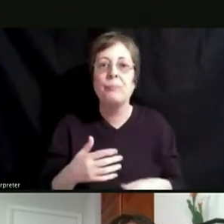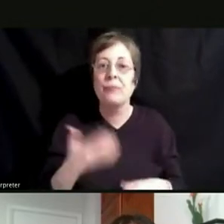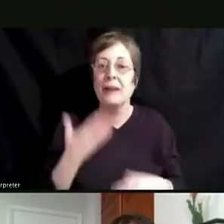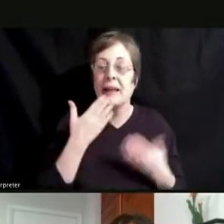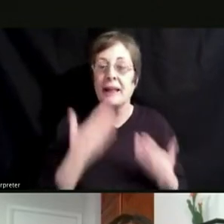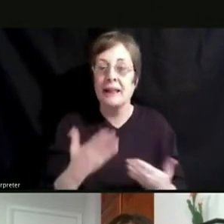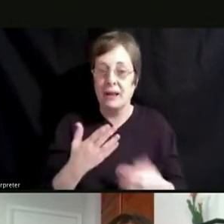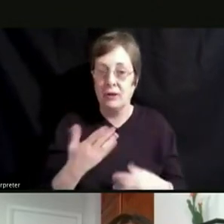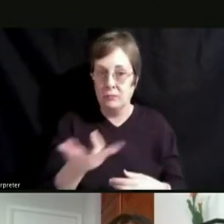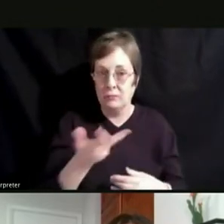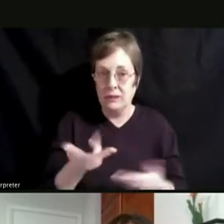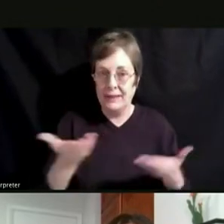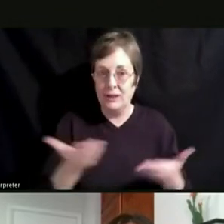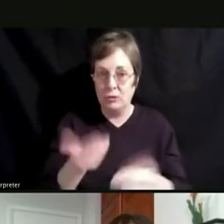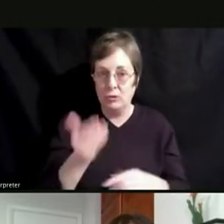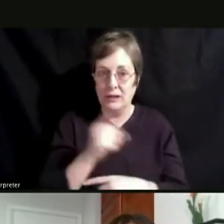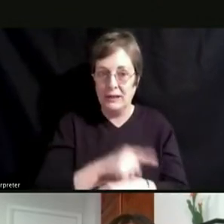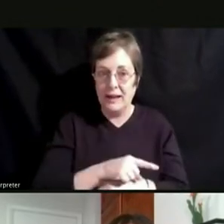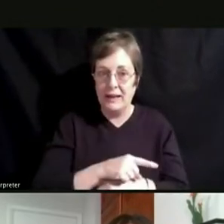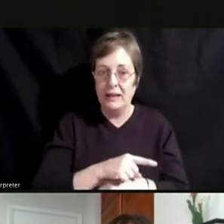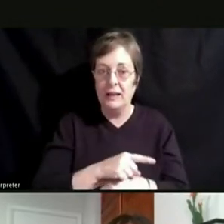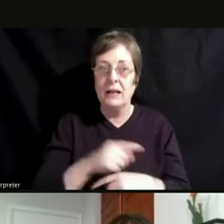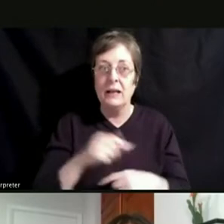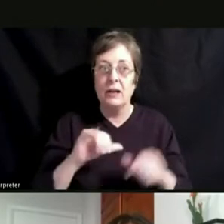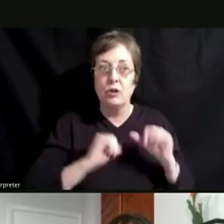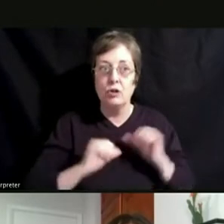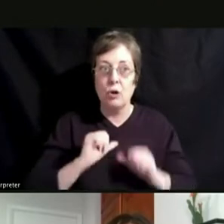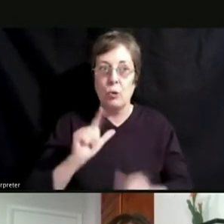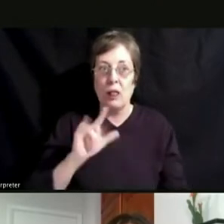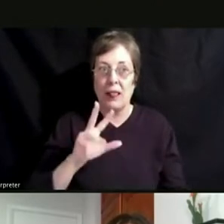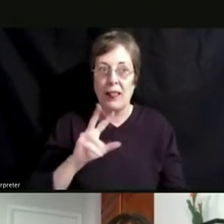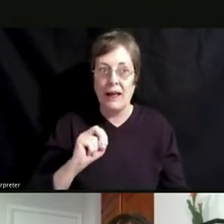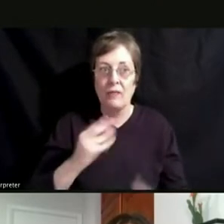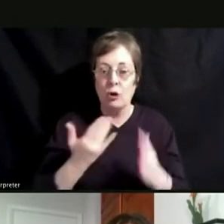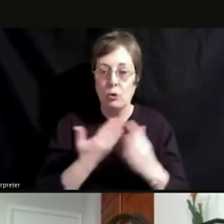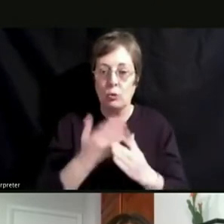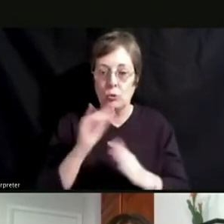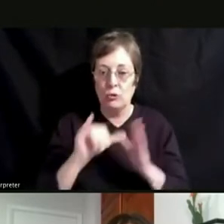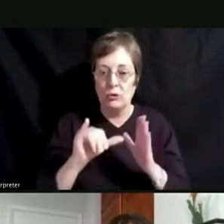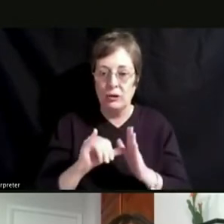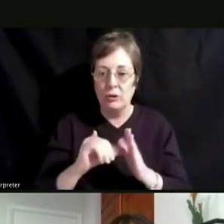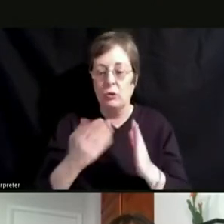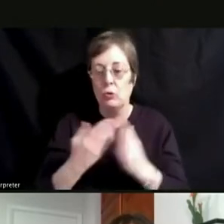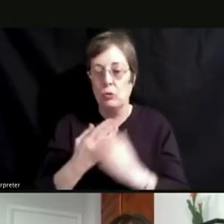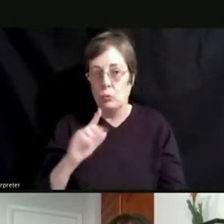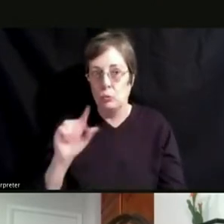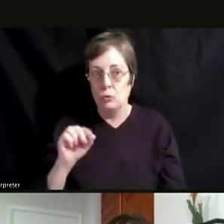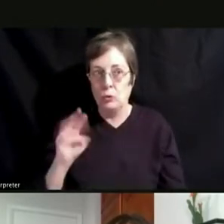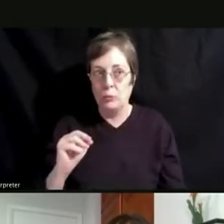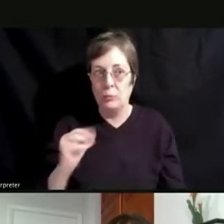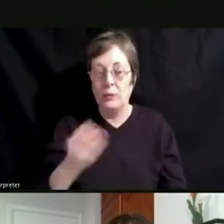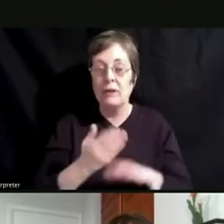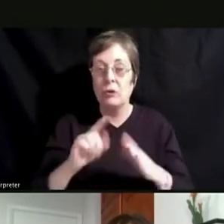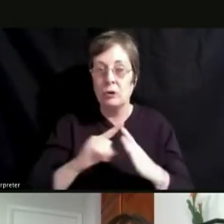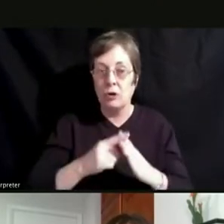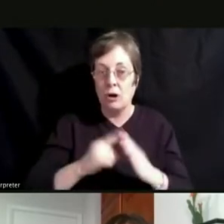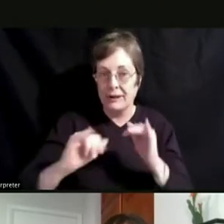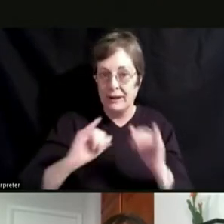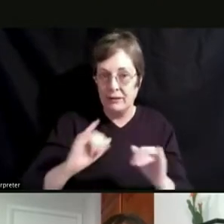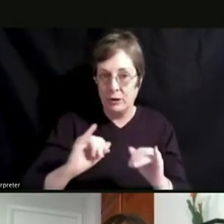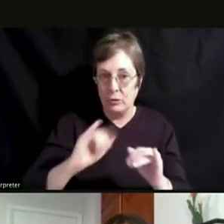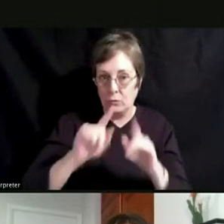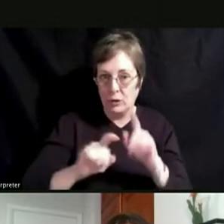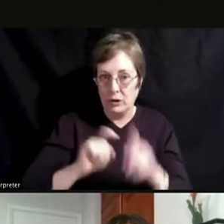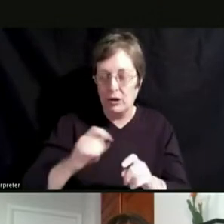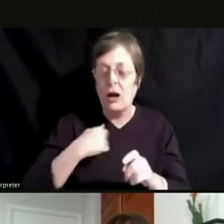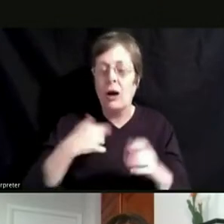today. This show is coming to you live via YouTube by the way of Zoom. Before we start our interview questions, I want to briefly